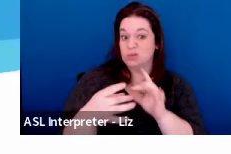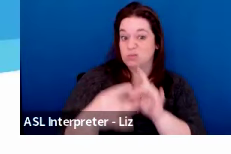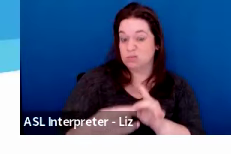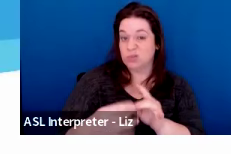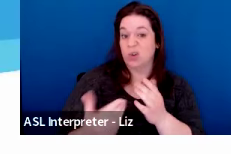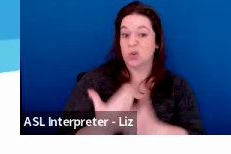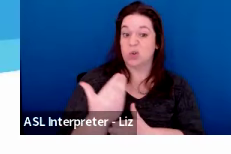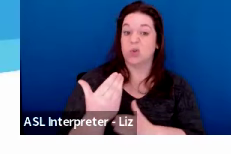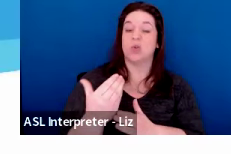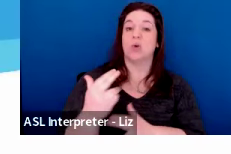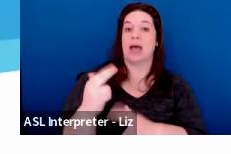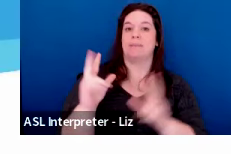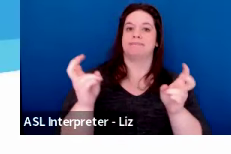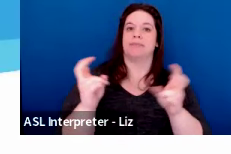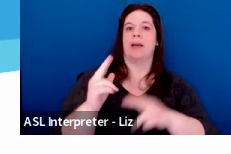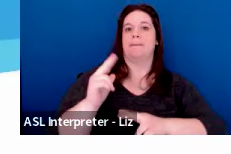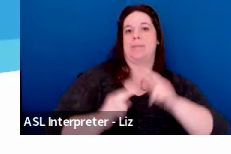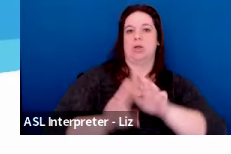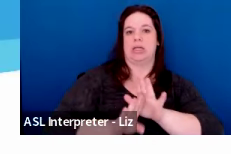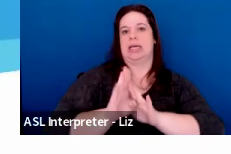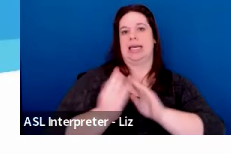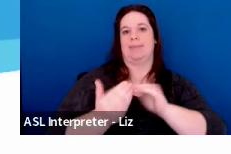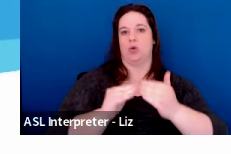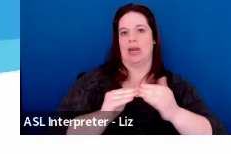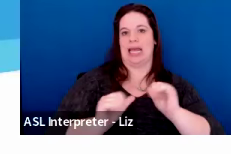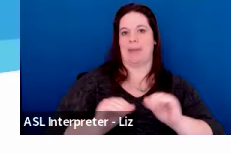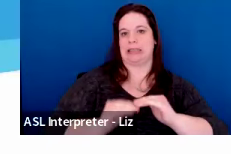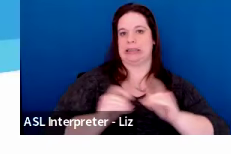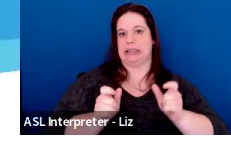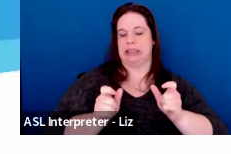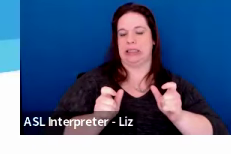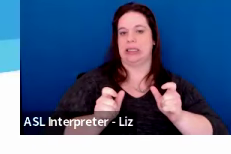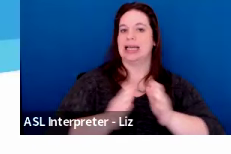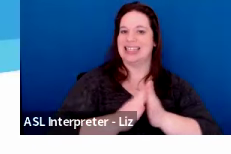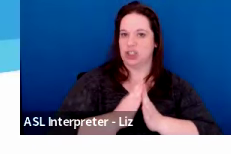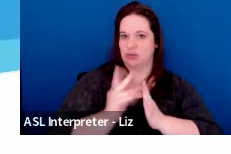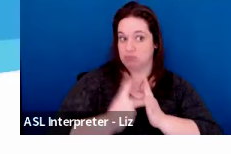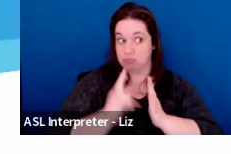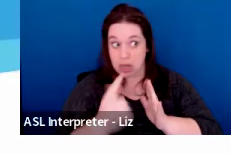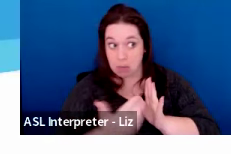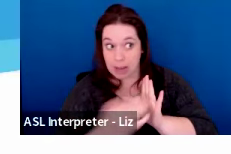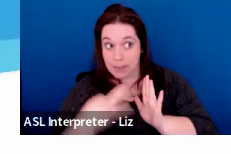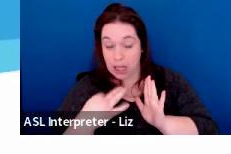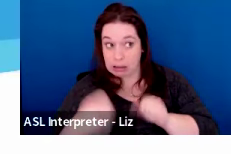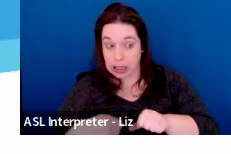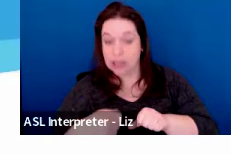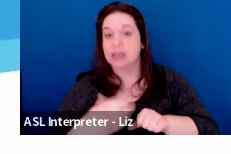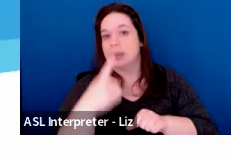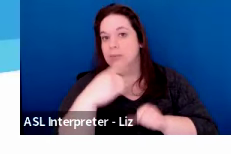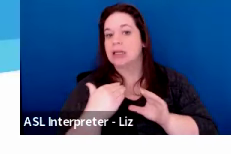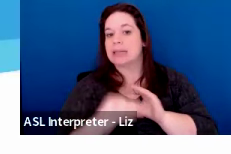building community capacity initiative, and you want to know if you're able to reapply, please